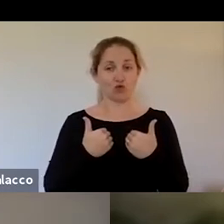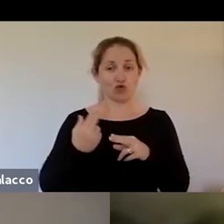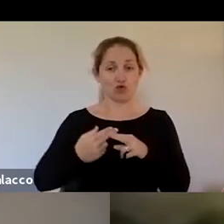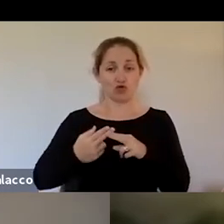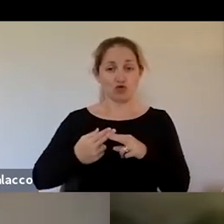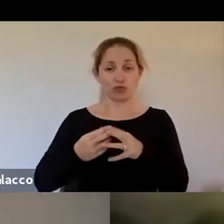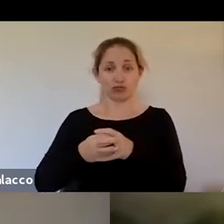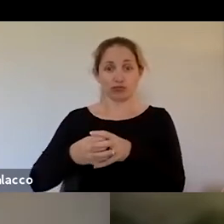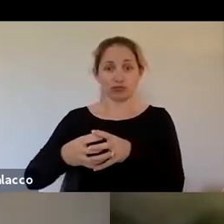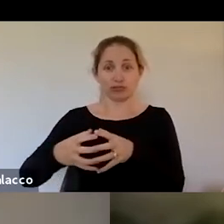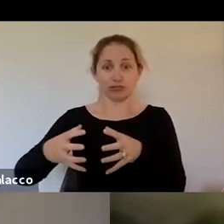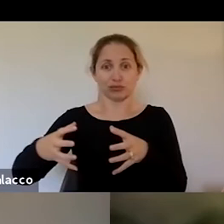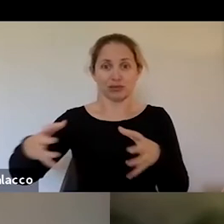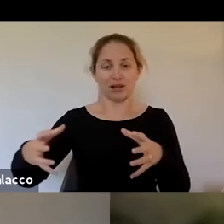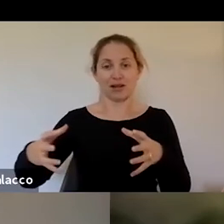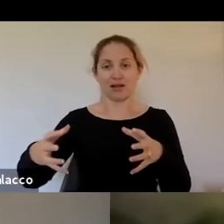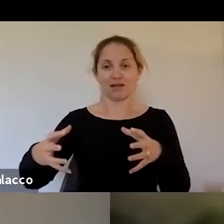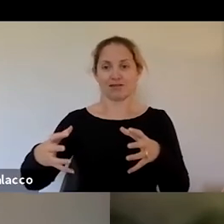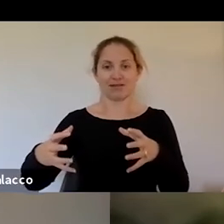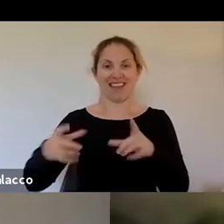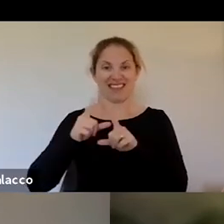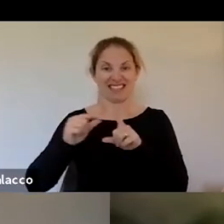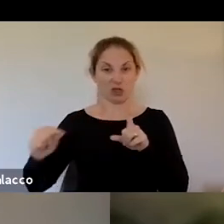the Wild West of digital programming,